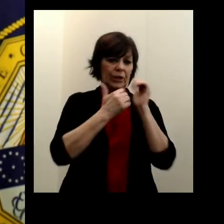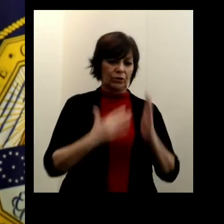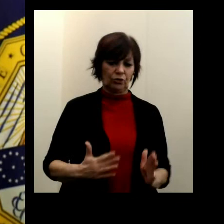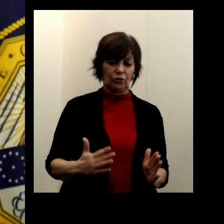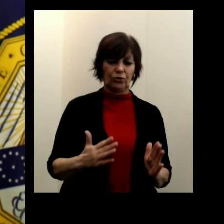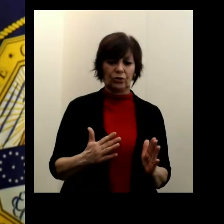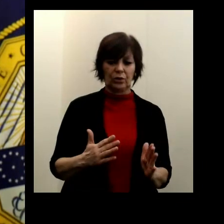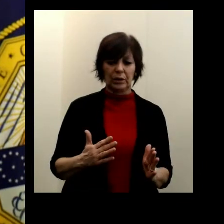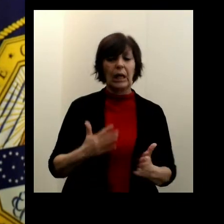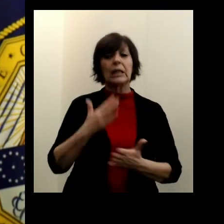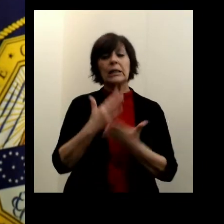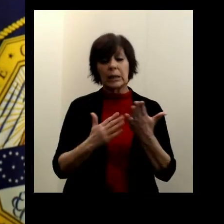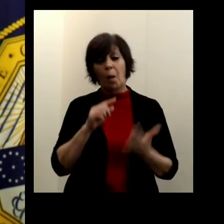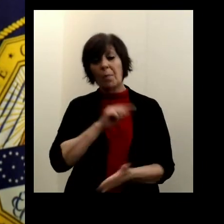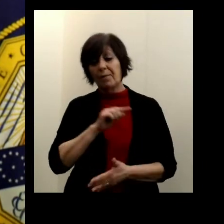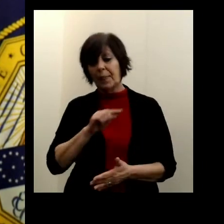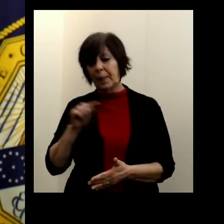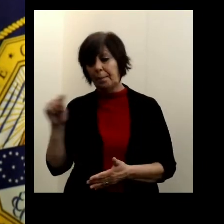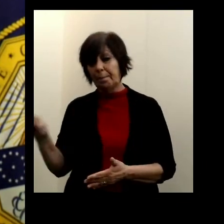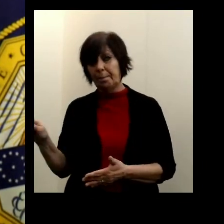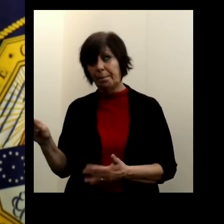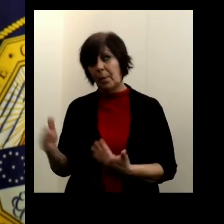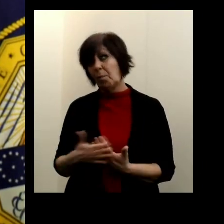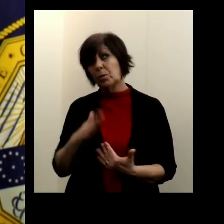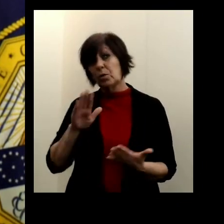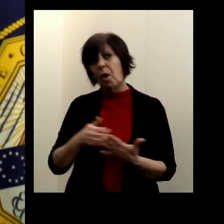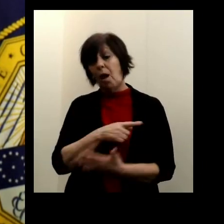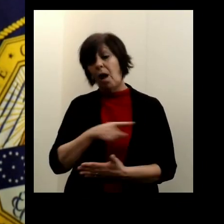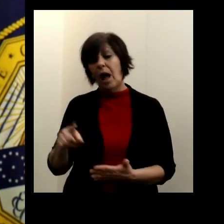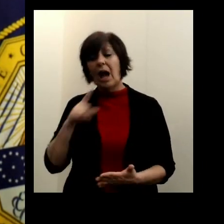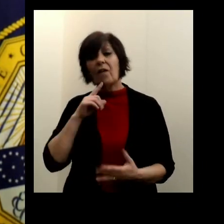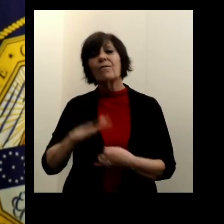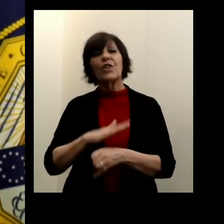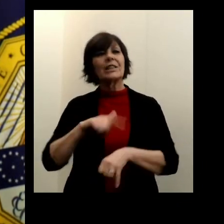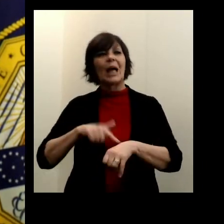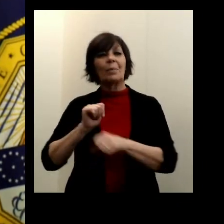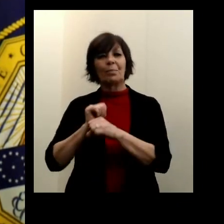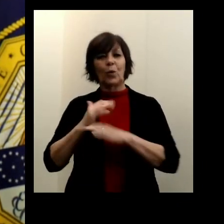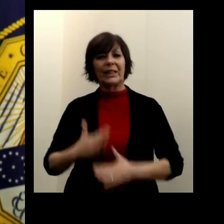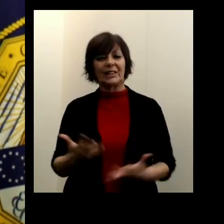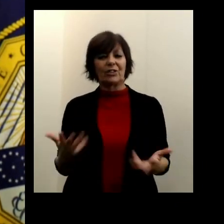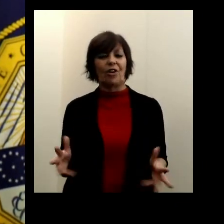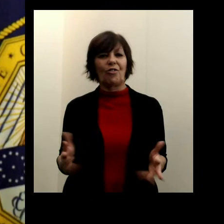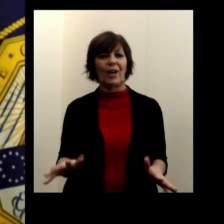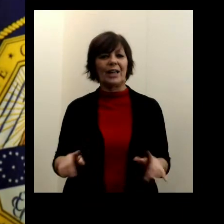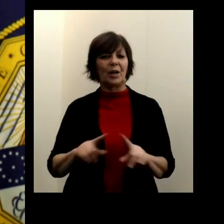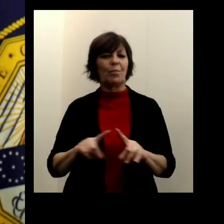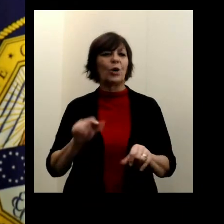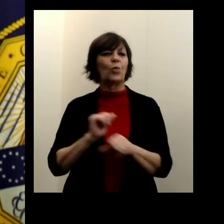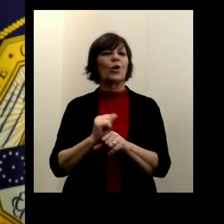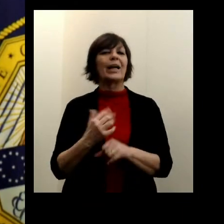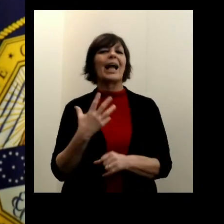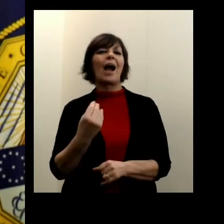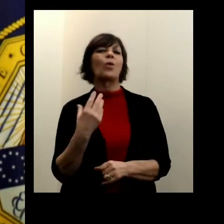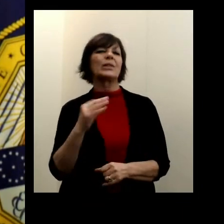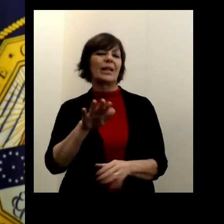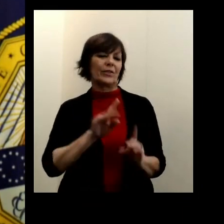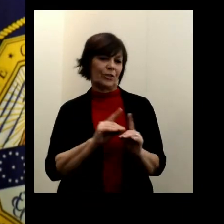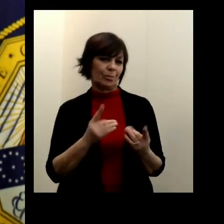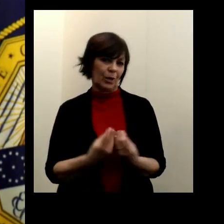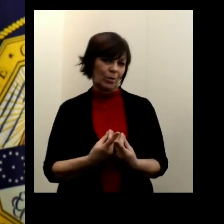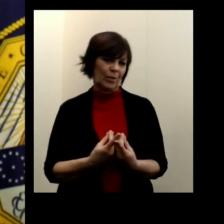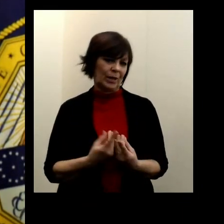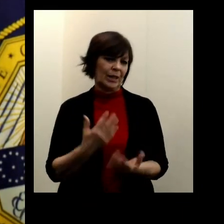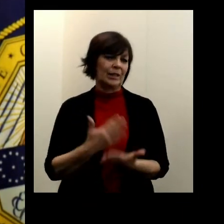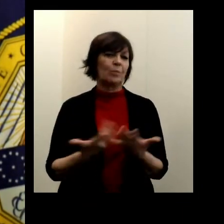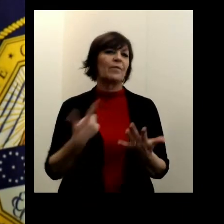are some of them, actually almost all of them, are full-time employees, but they're working out of title for some of these folks. Some of these folks are from